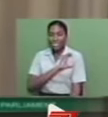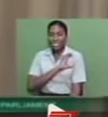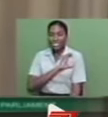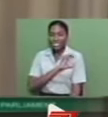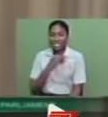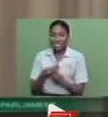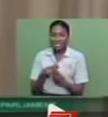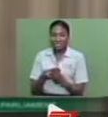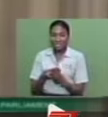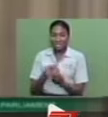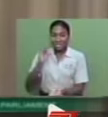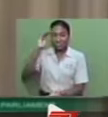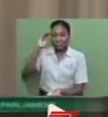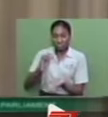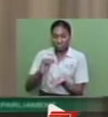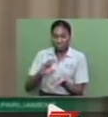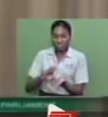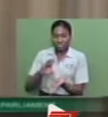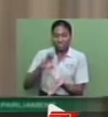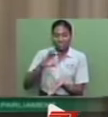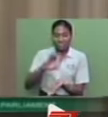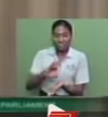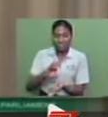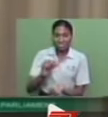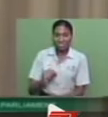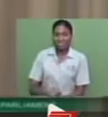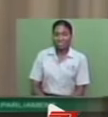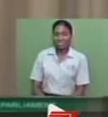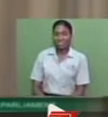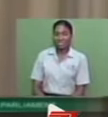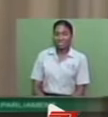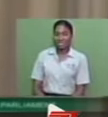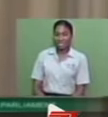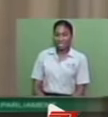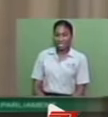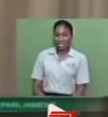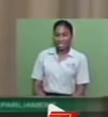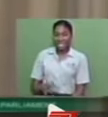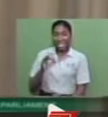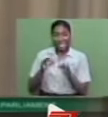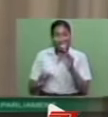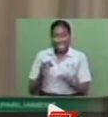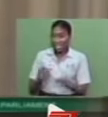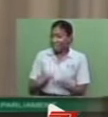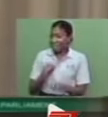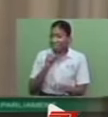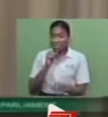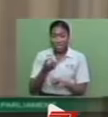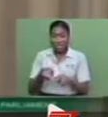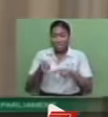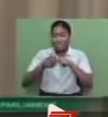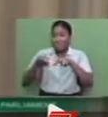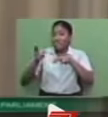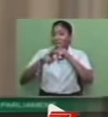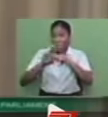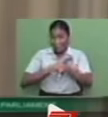to be a shutdown in the TTPS if something isn't done about the allocations of all these items.